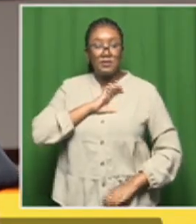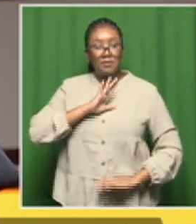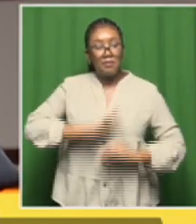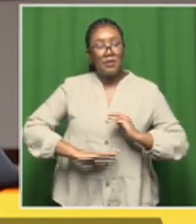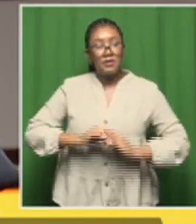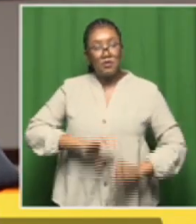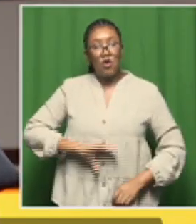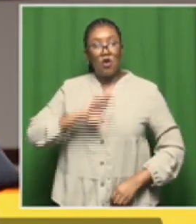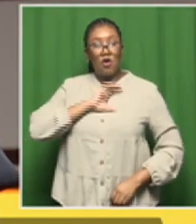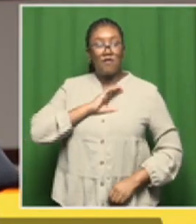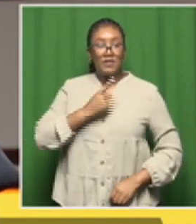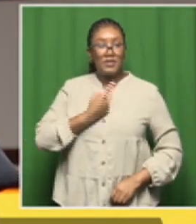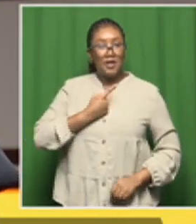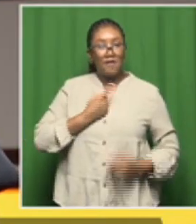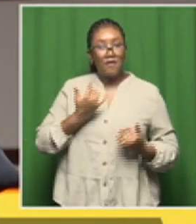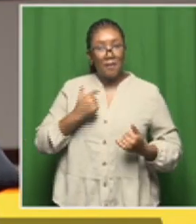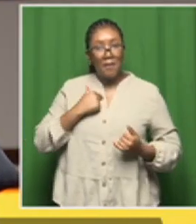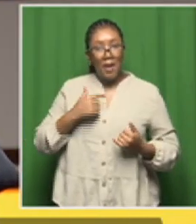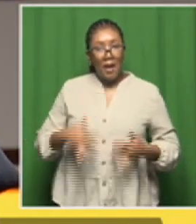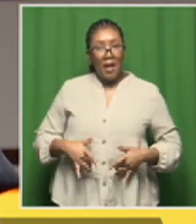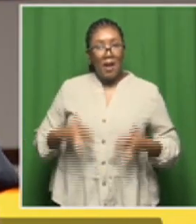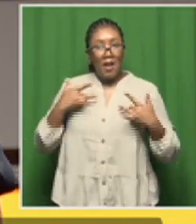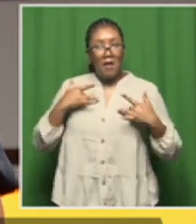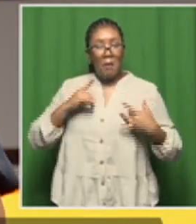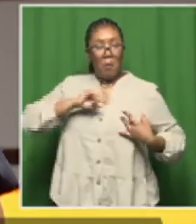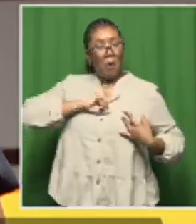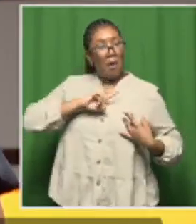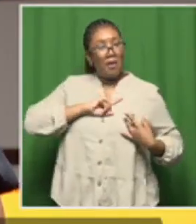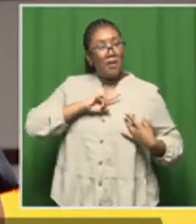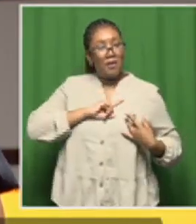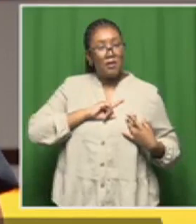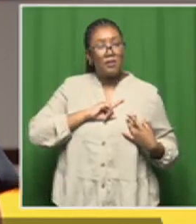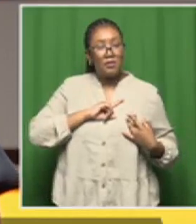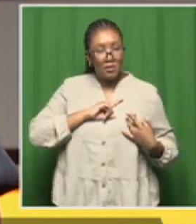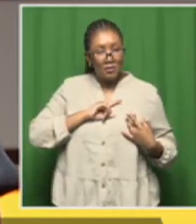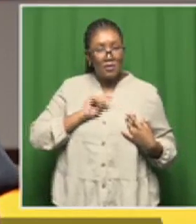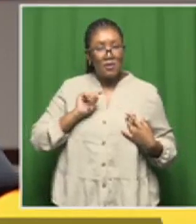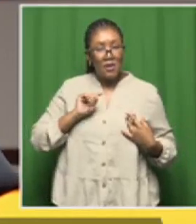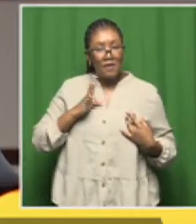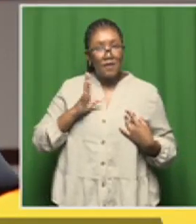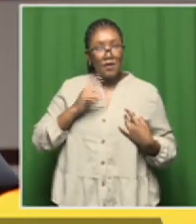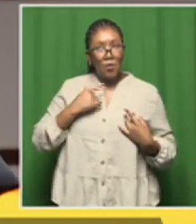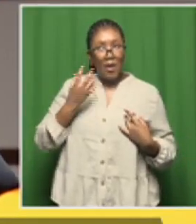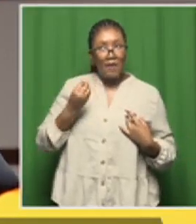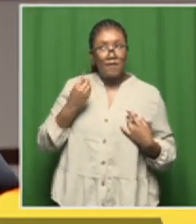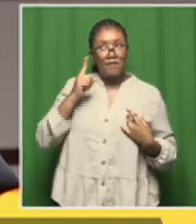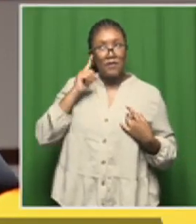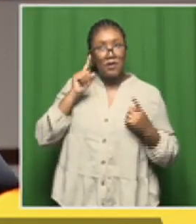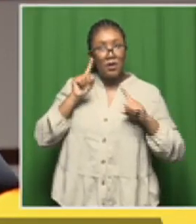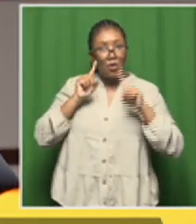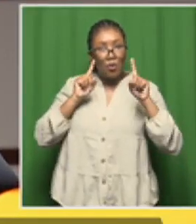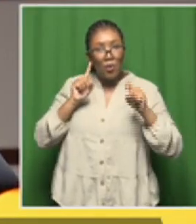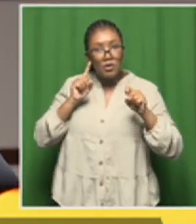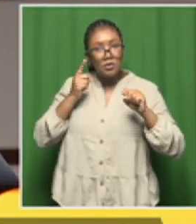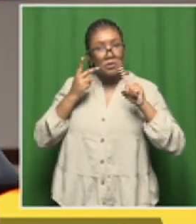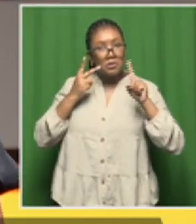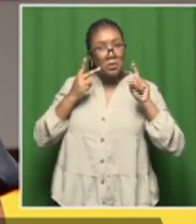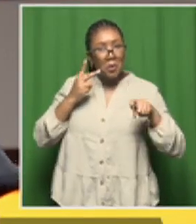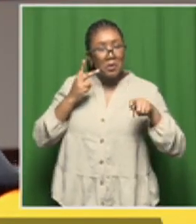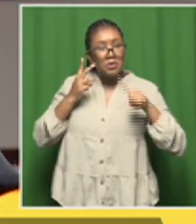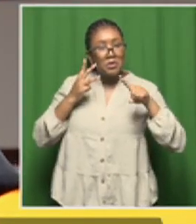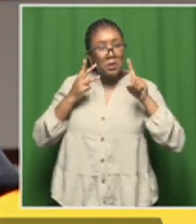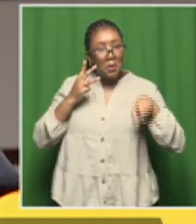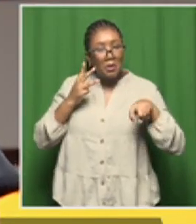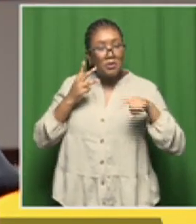still alive. Yes, in all the rigid structures that kind of make up the world that we're in right now, it is